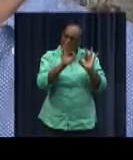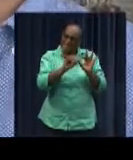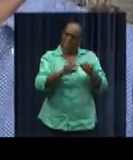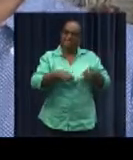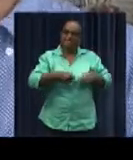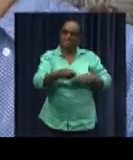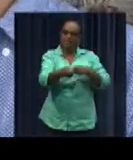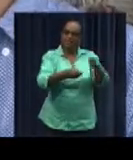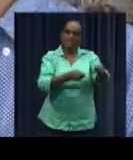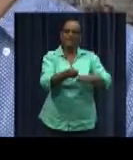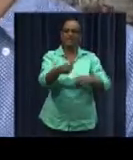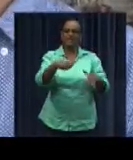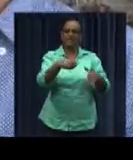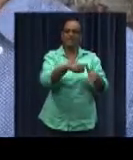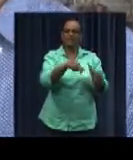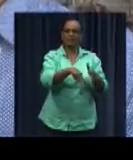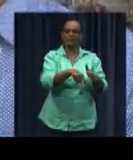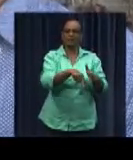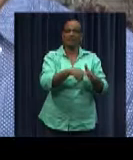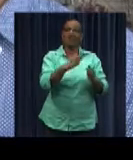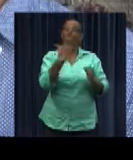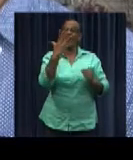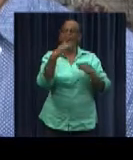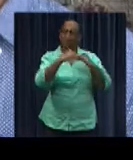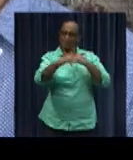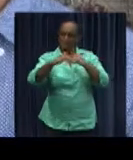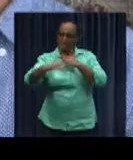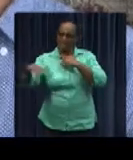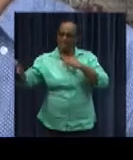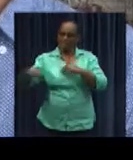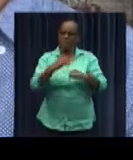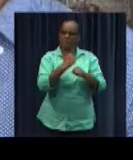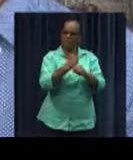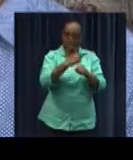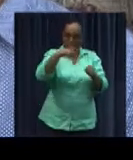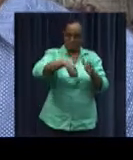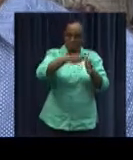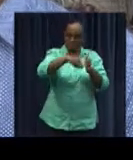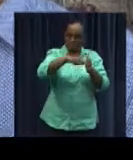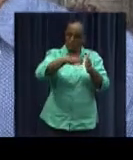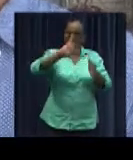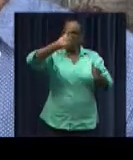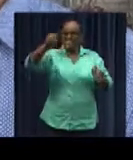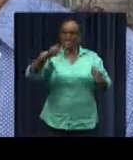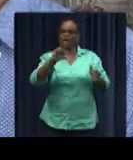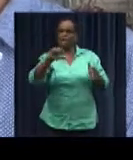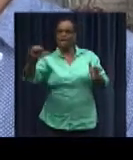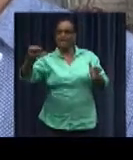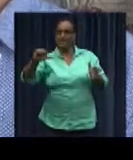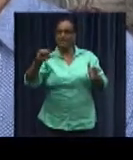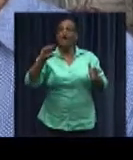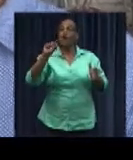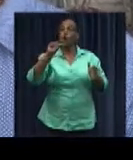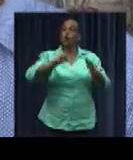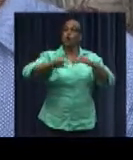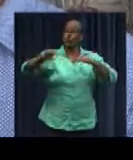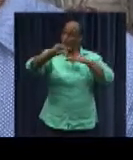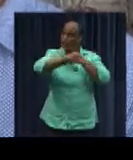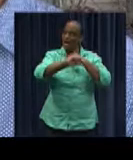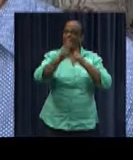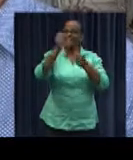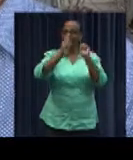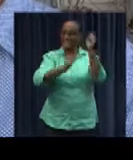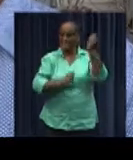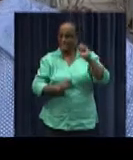fits within the policy of the Surinamese government. The 5 countries participating in this project are